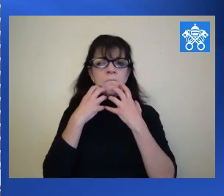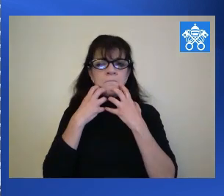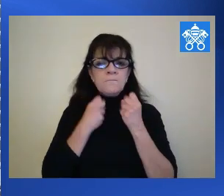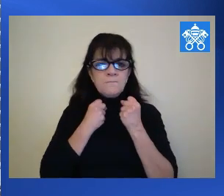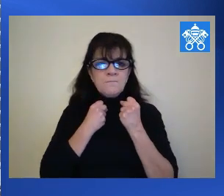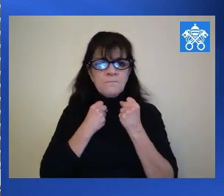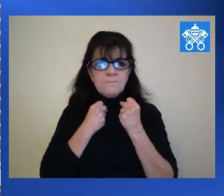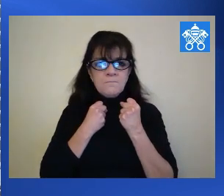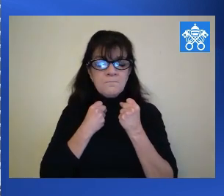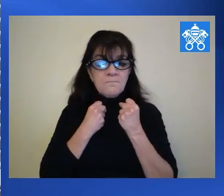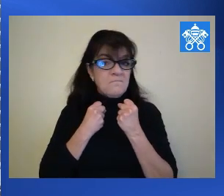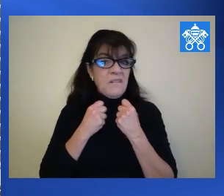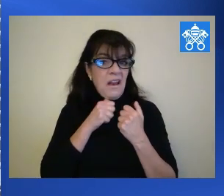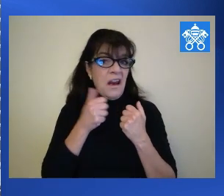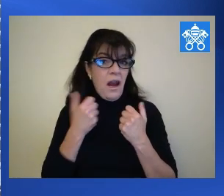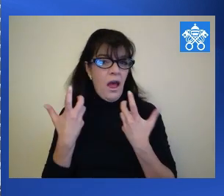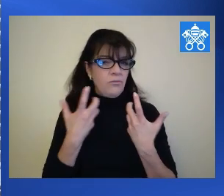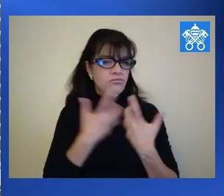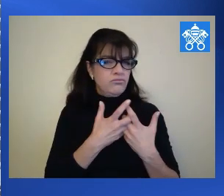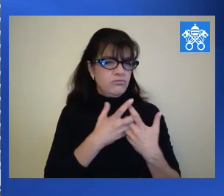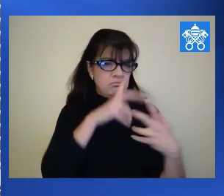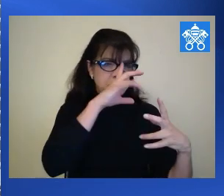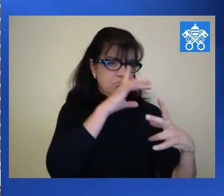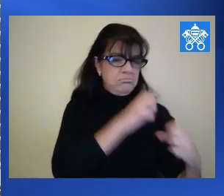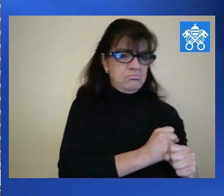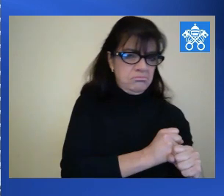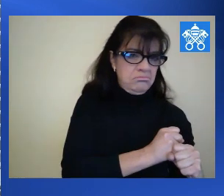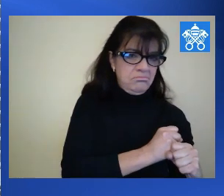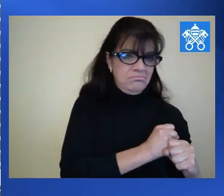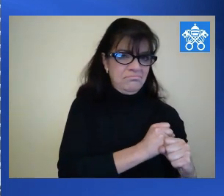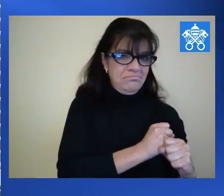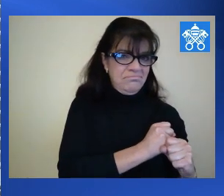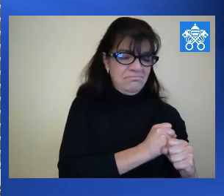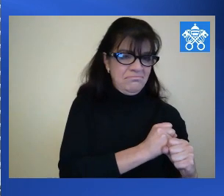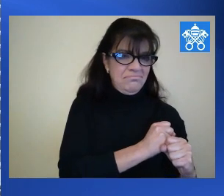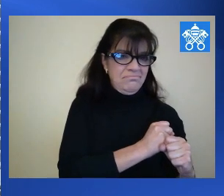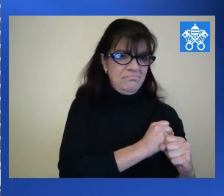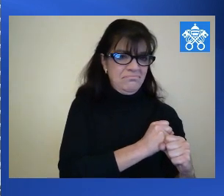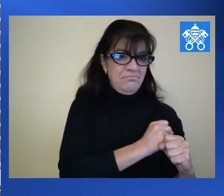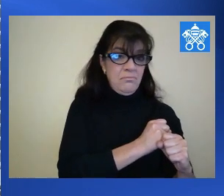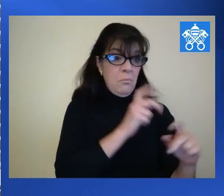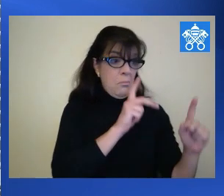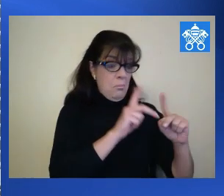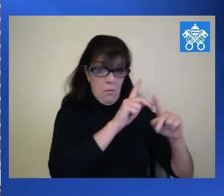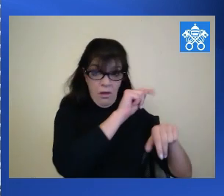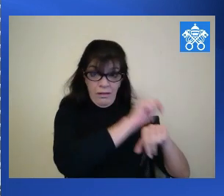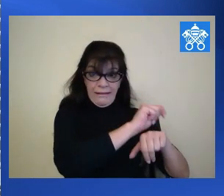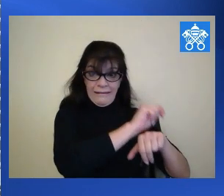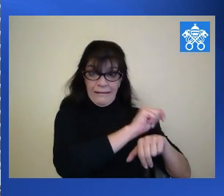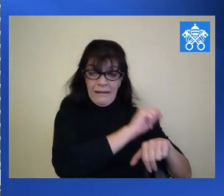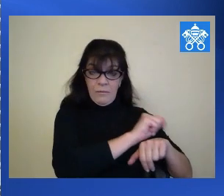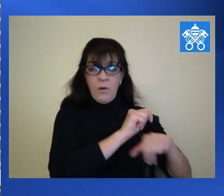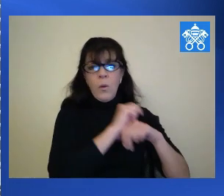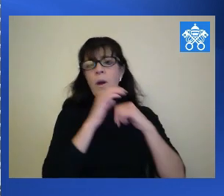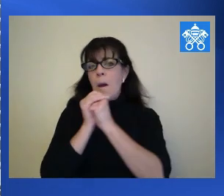really counts very often does not coincide with what attracts our interest. Like those people at the